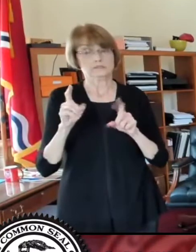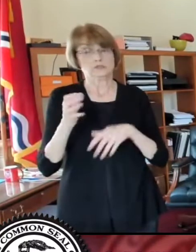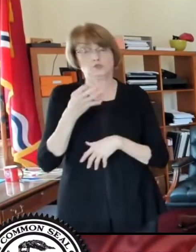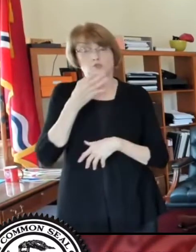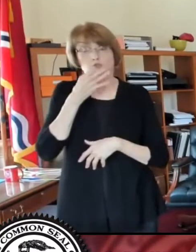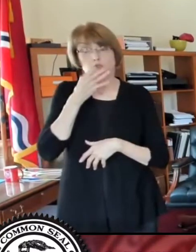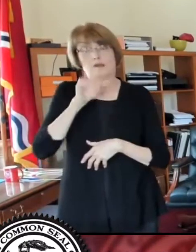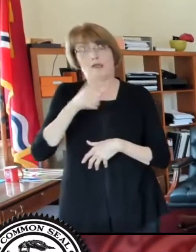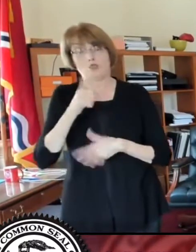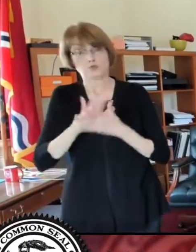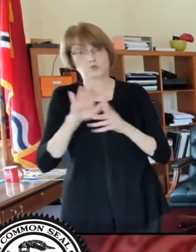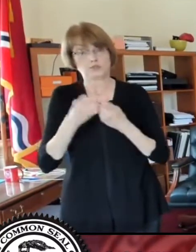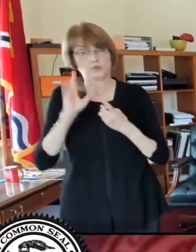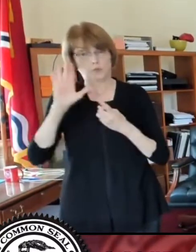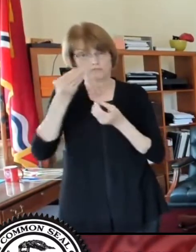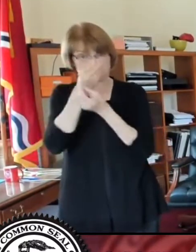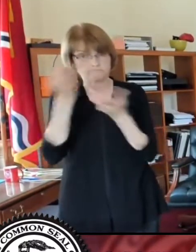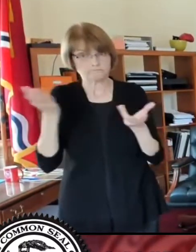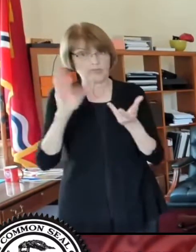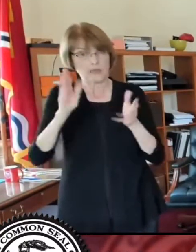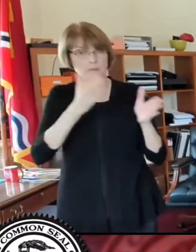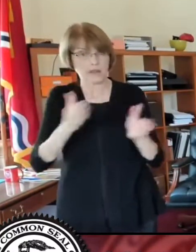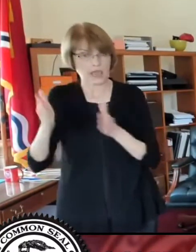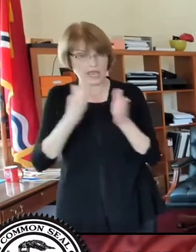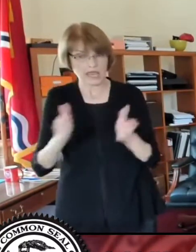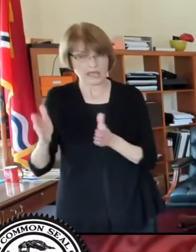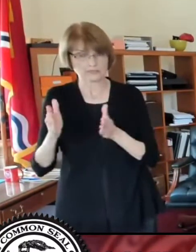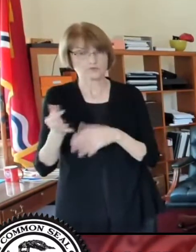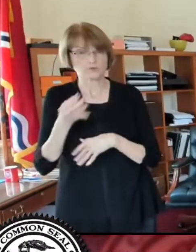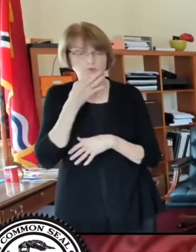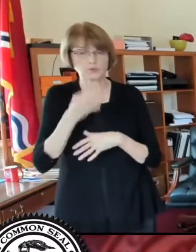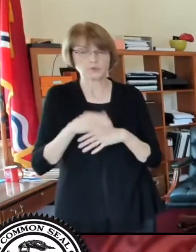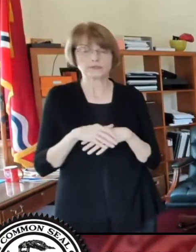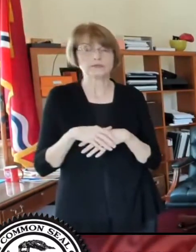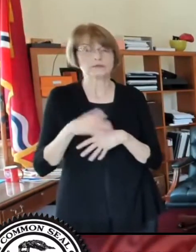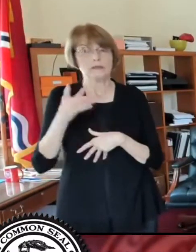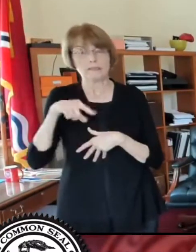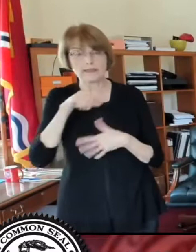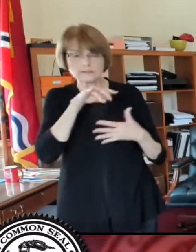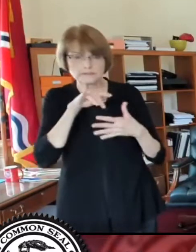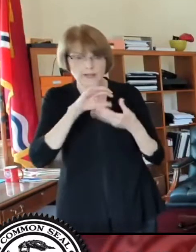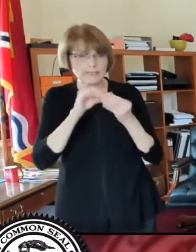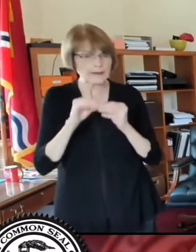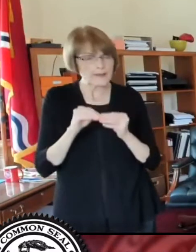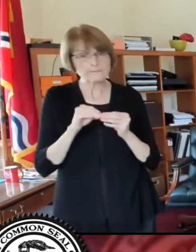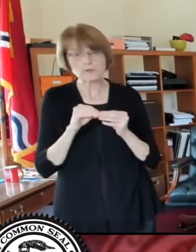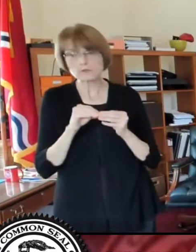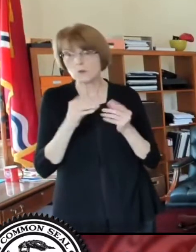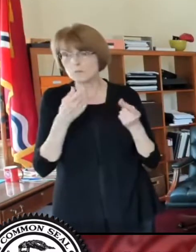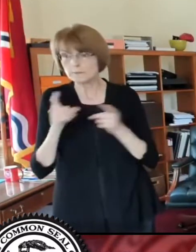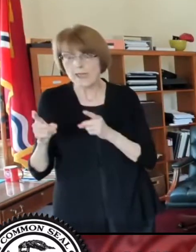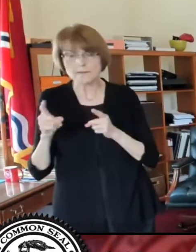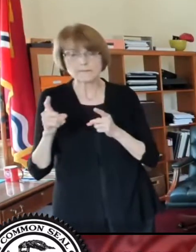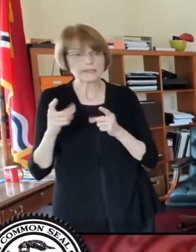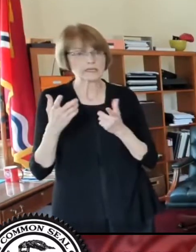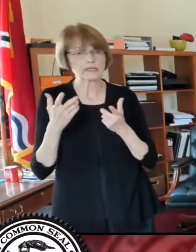future. I know that they are all looking at these numbers and looking at where we are, just like we are. We